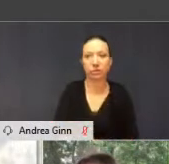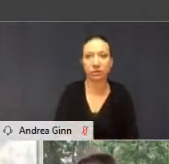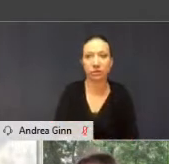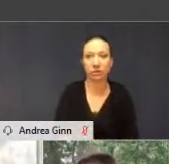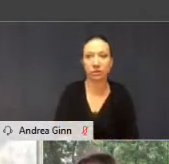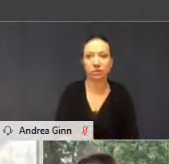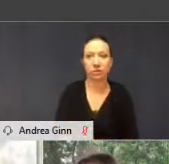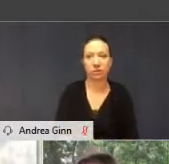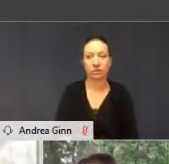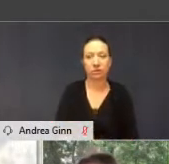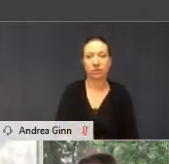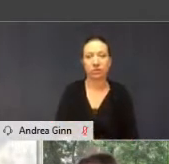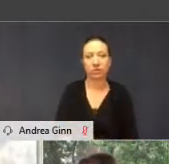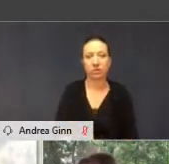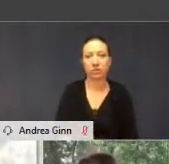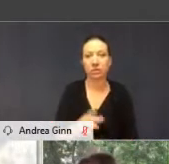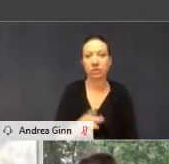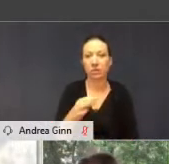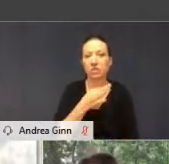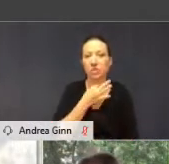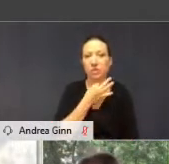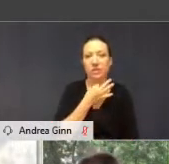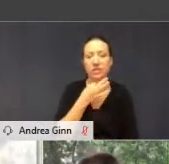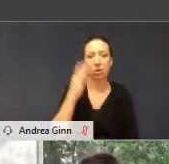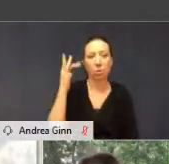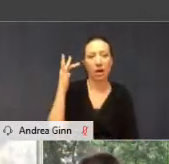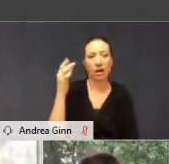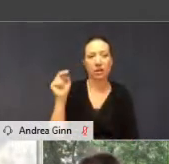Mexico isn't one of those 8.